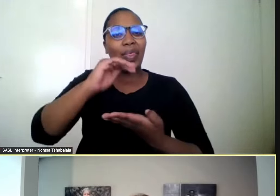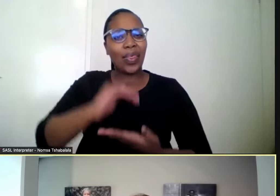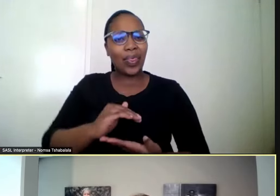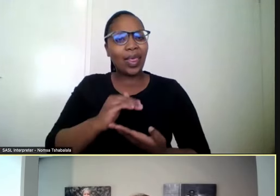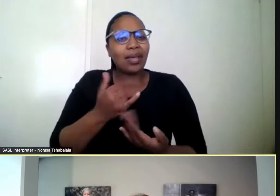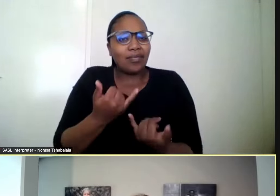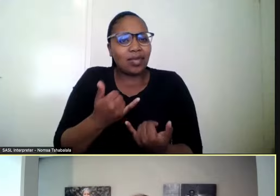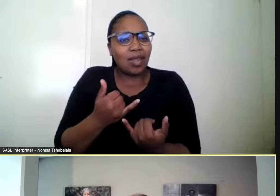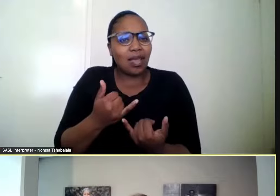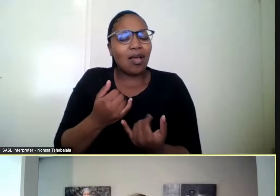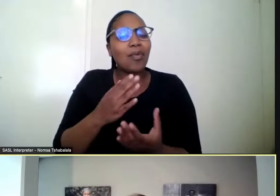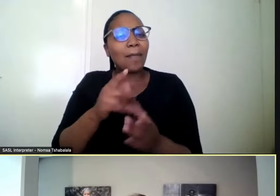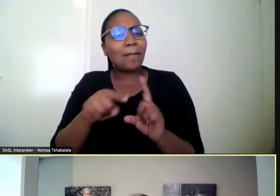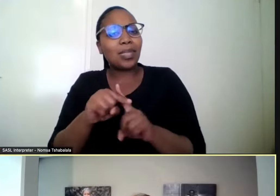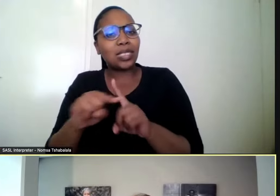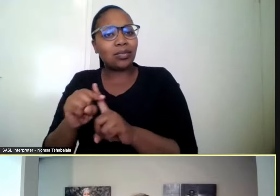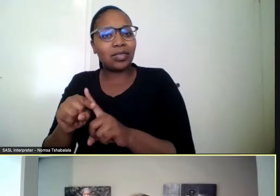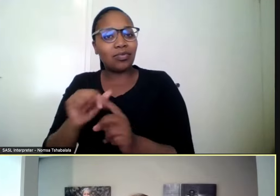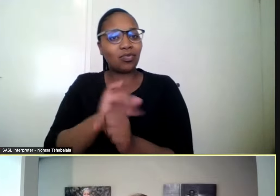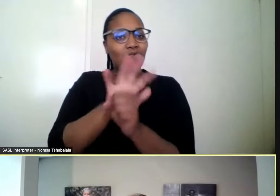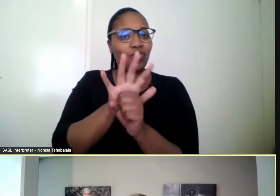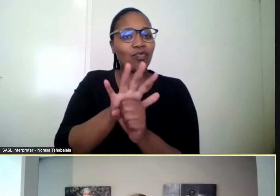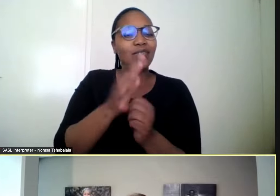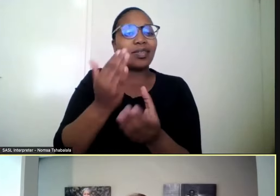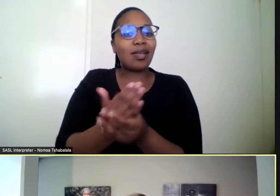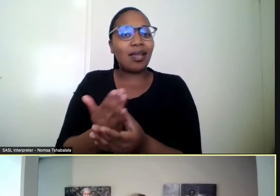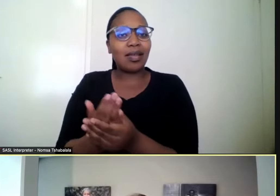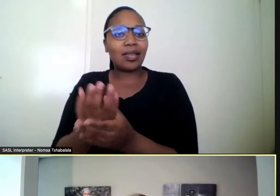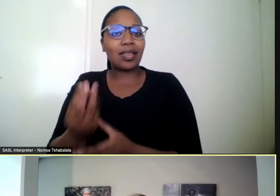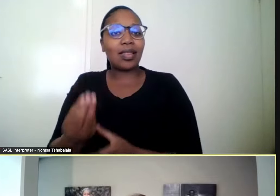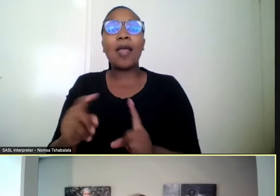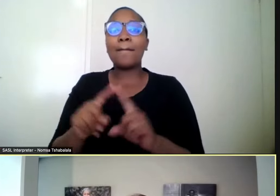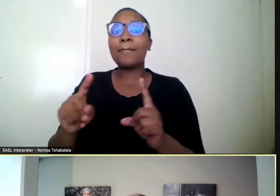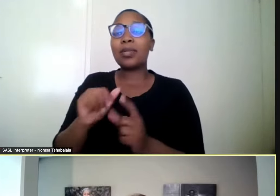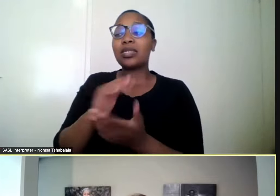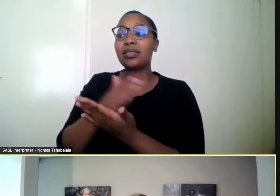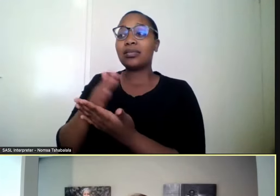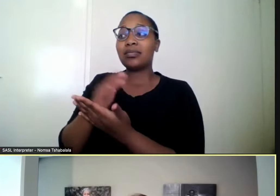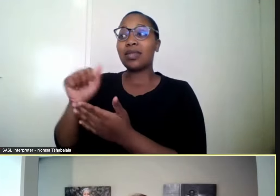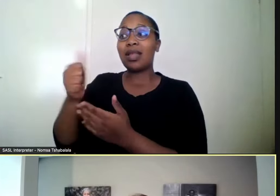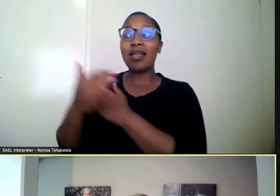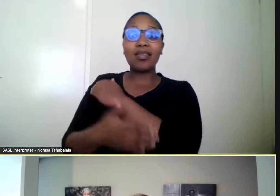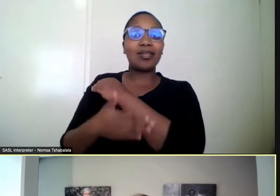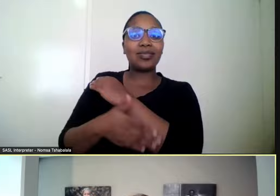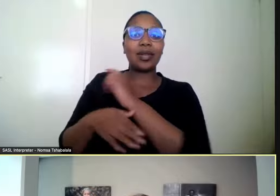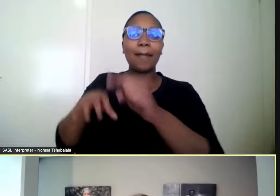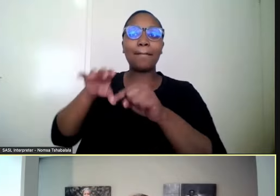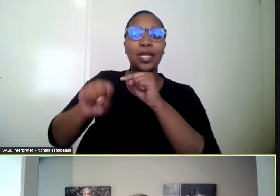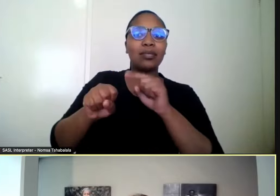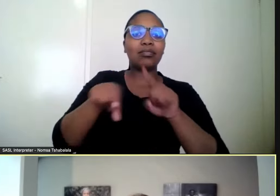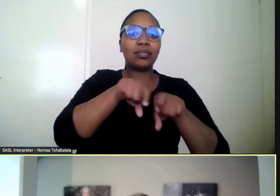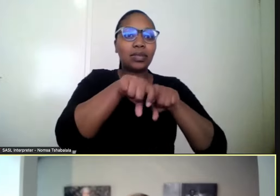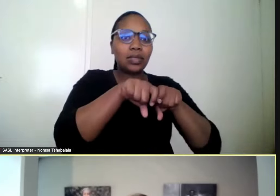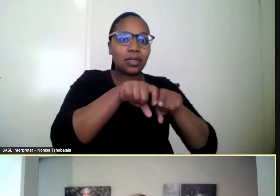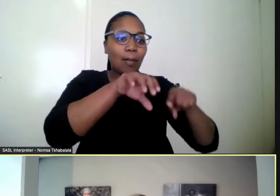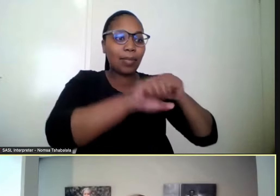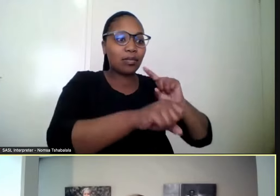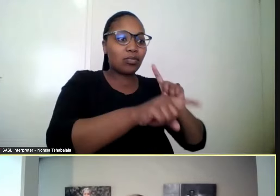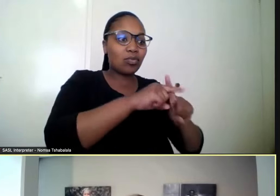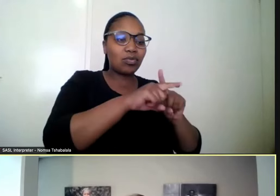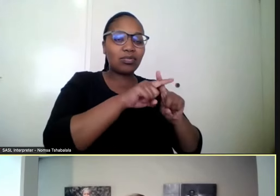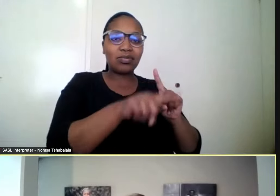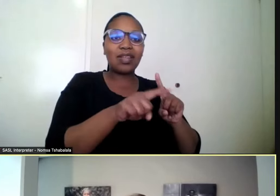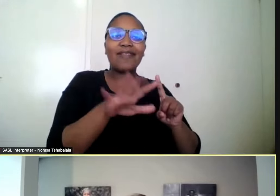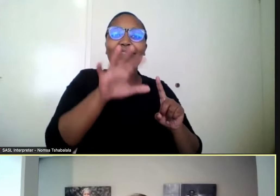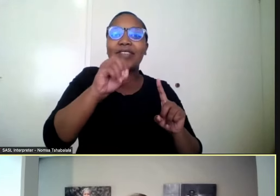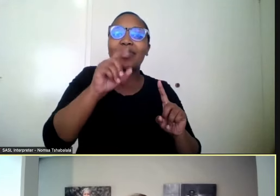where in Europe, for example, certain countries at 50,000 infections a day, which, to the best of our knowledge, this variant is